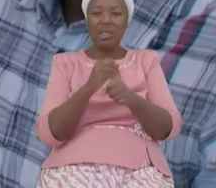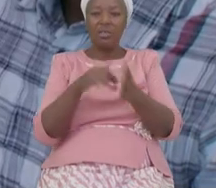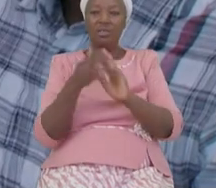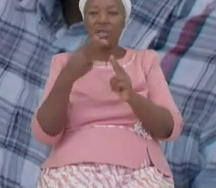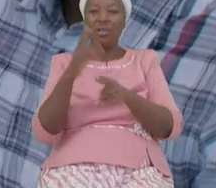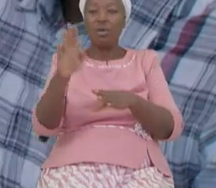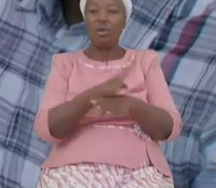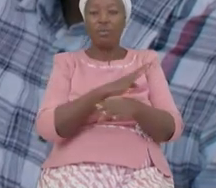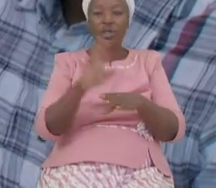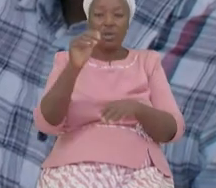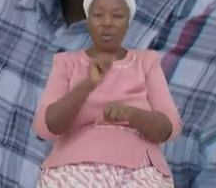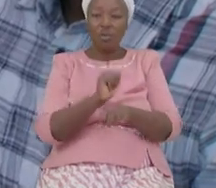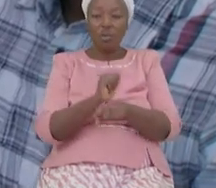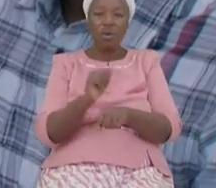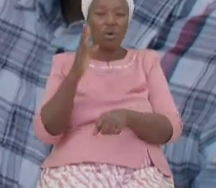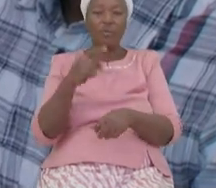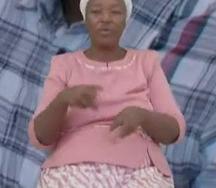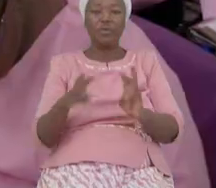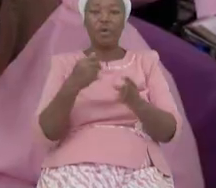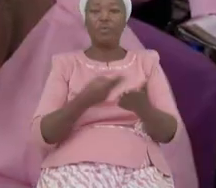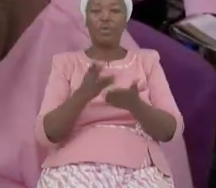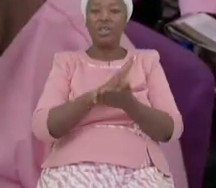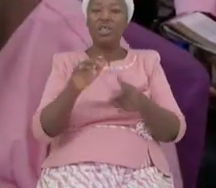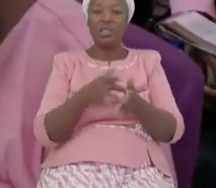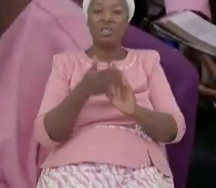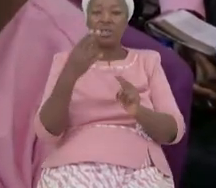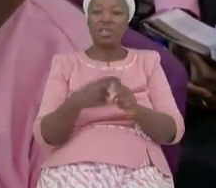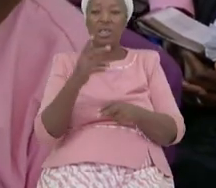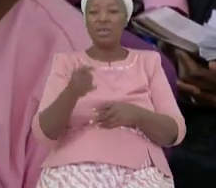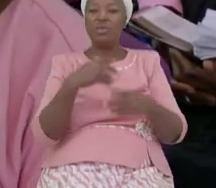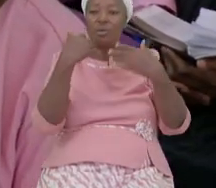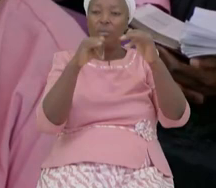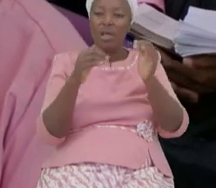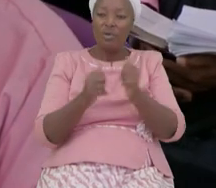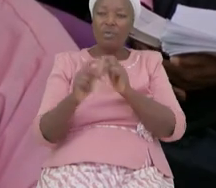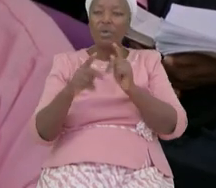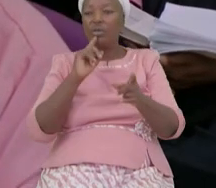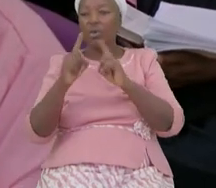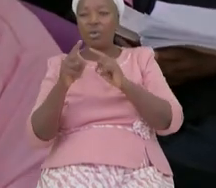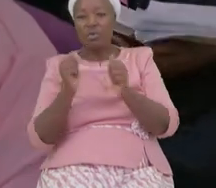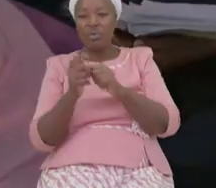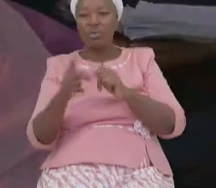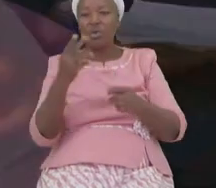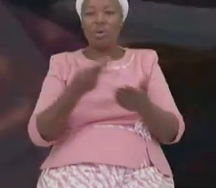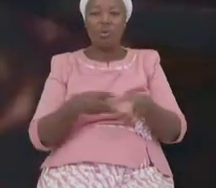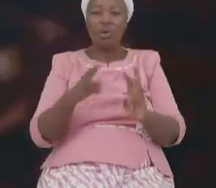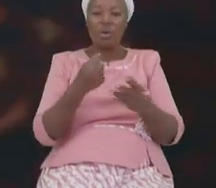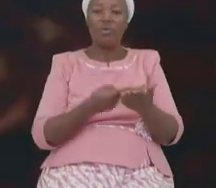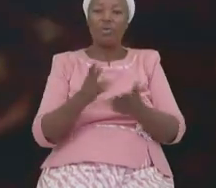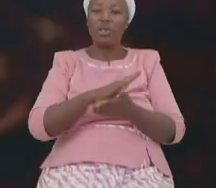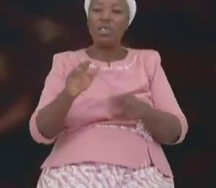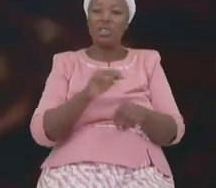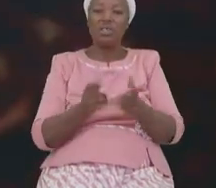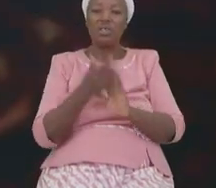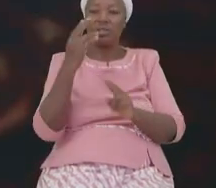business, your walk on the way of holiness. In your interaction with people, the way of holiness. In